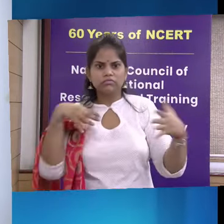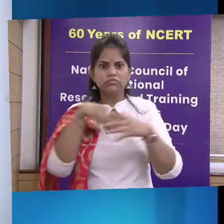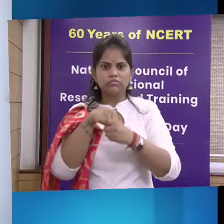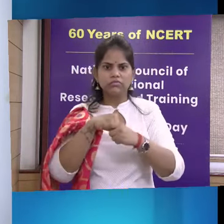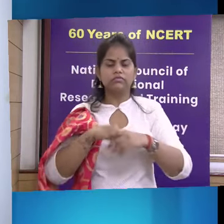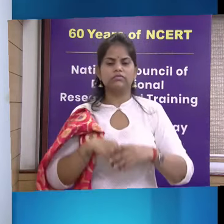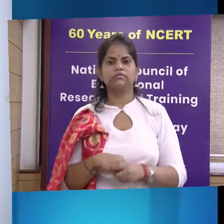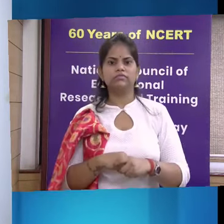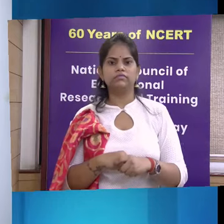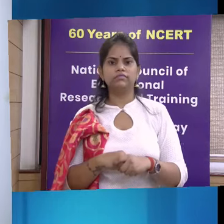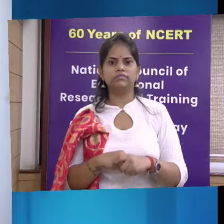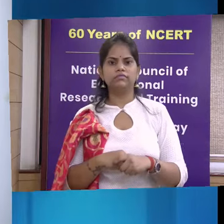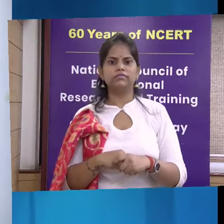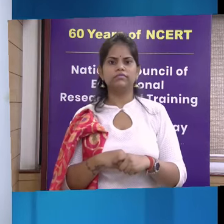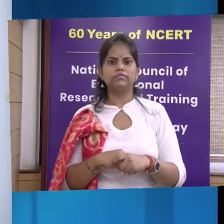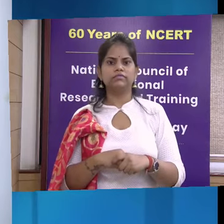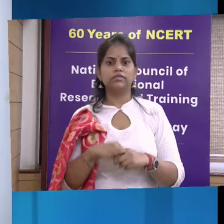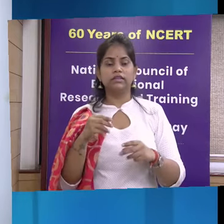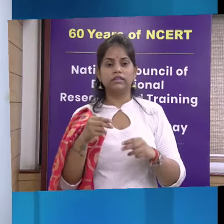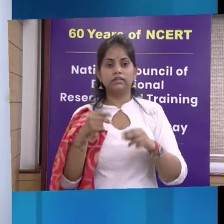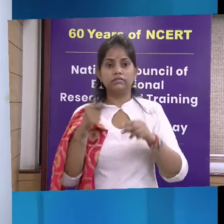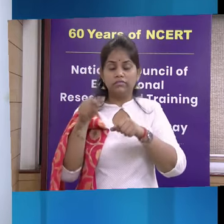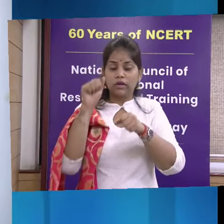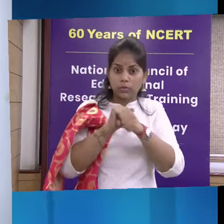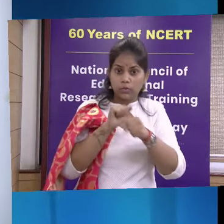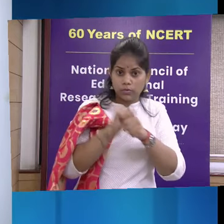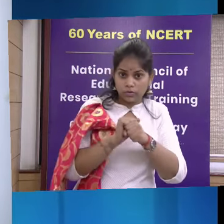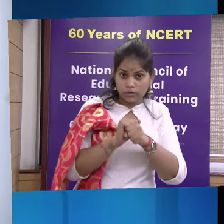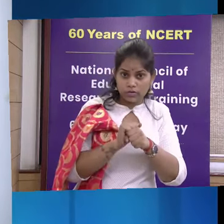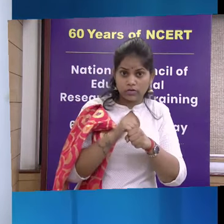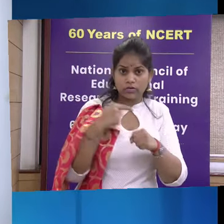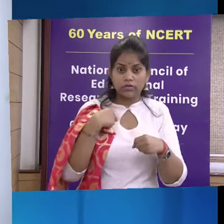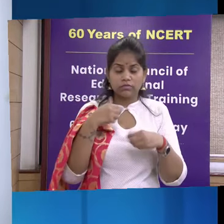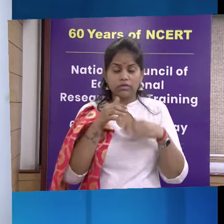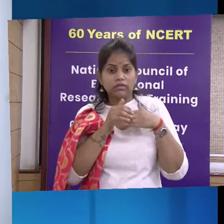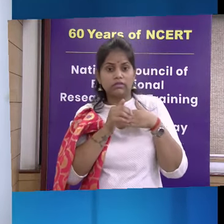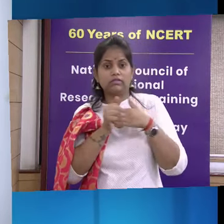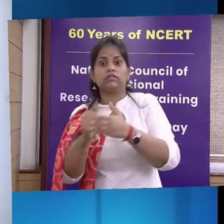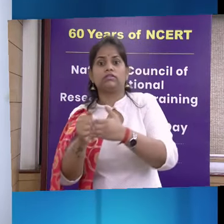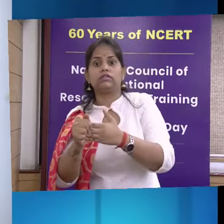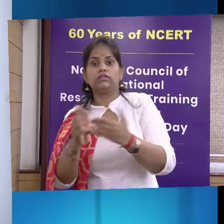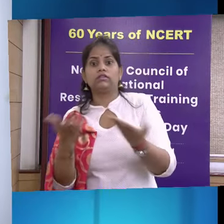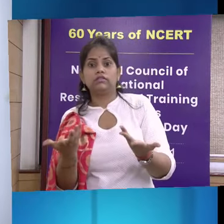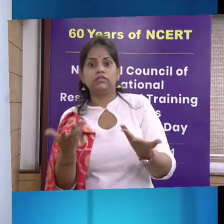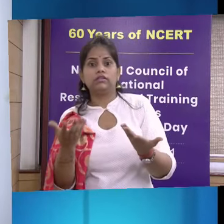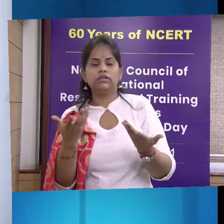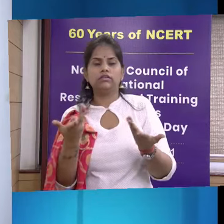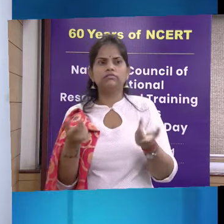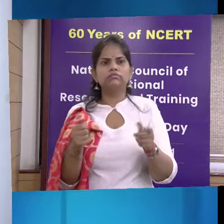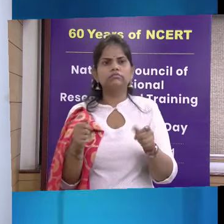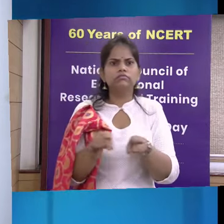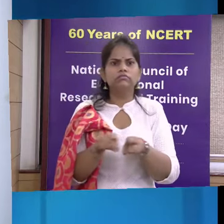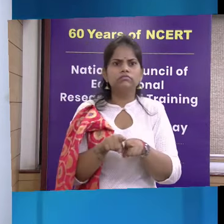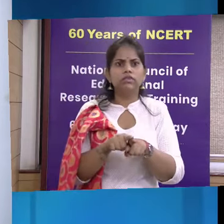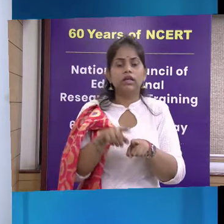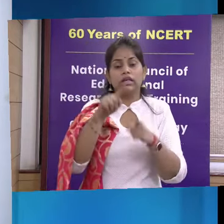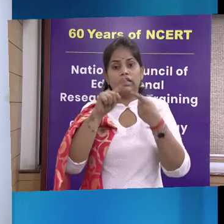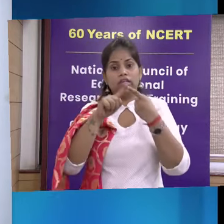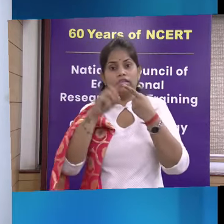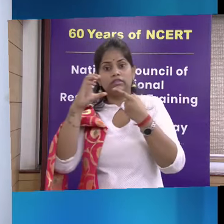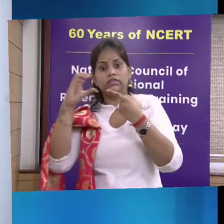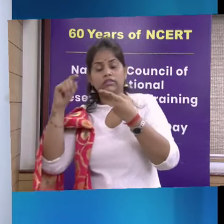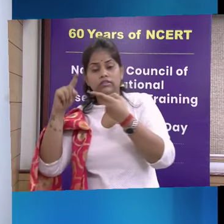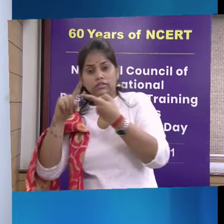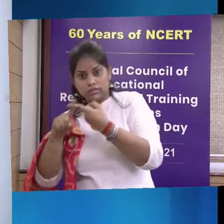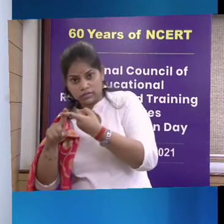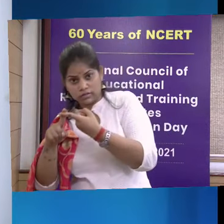incorporated. The framework will serve as a guide both for parents as well as for early childhood